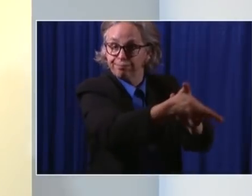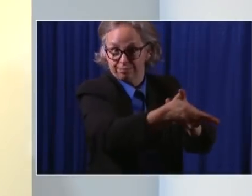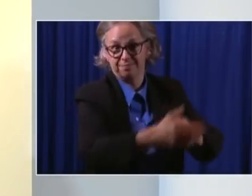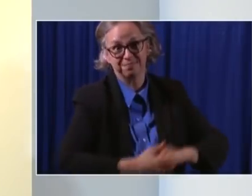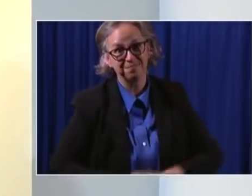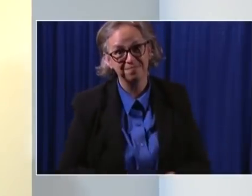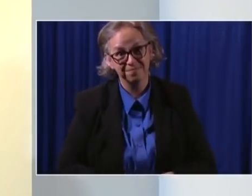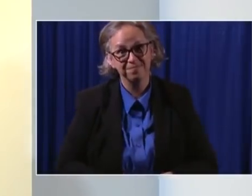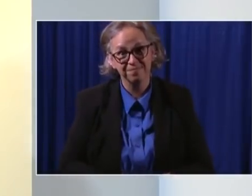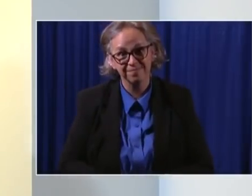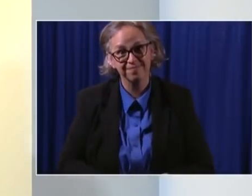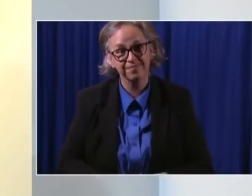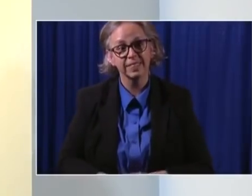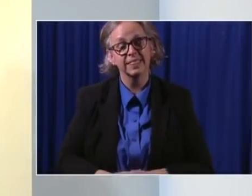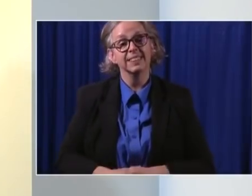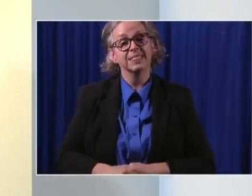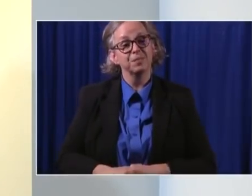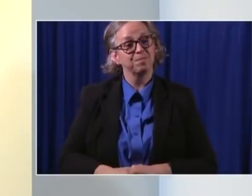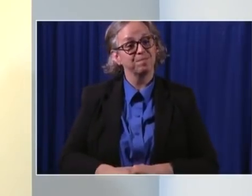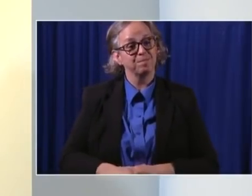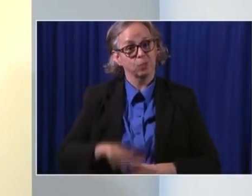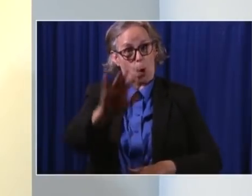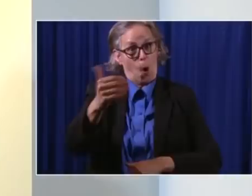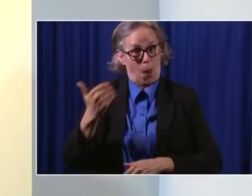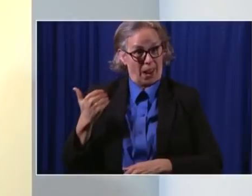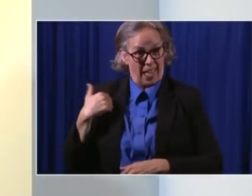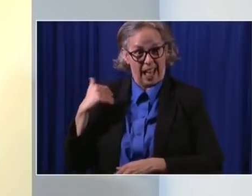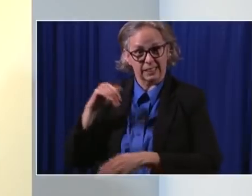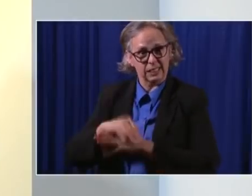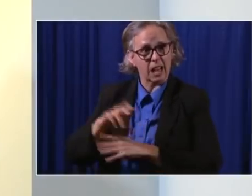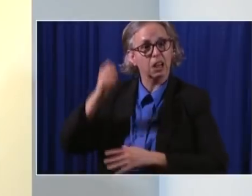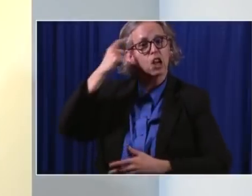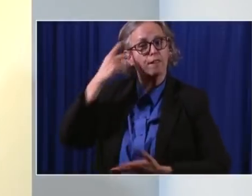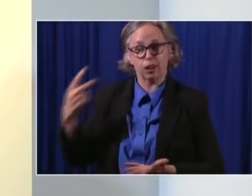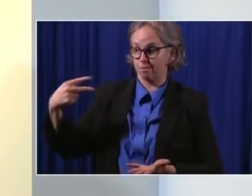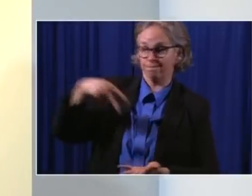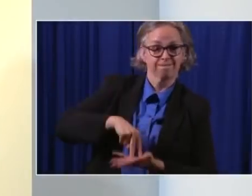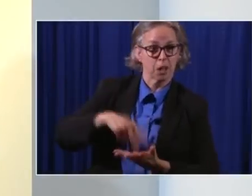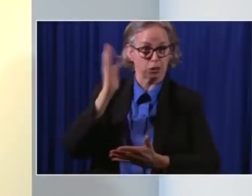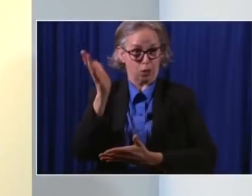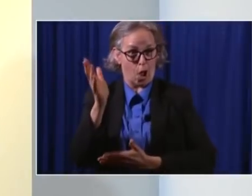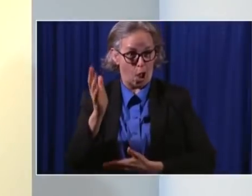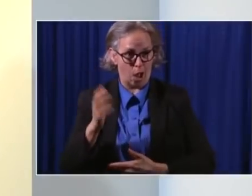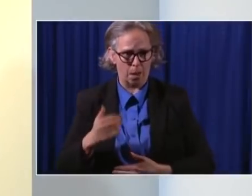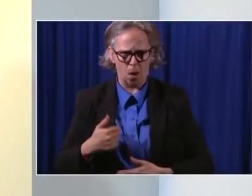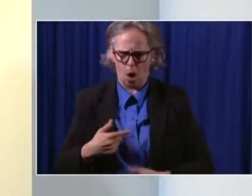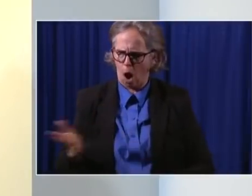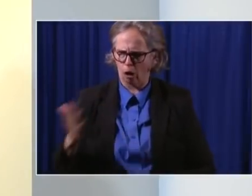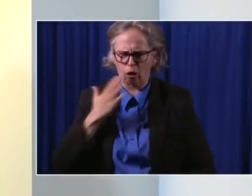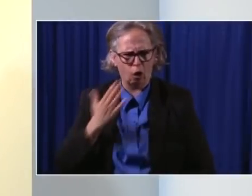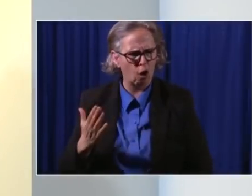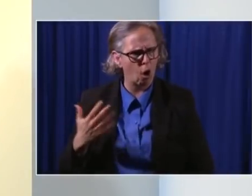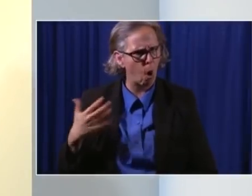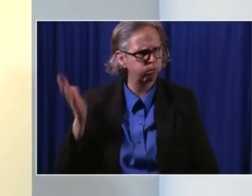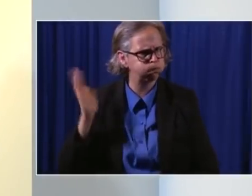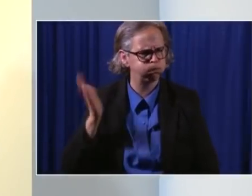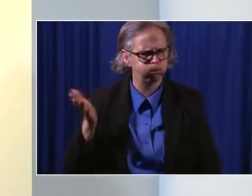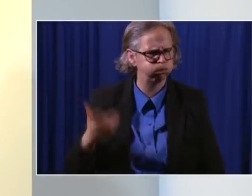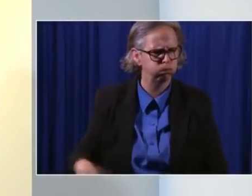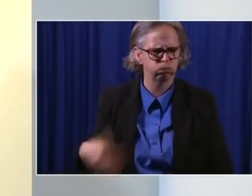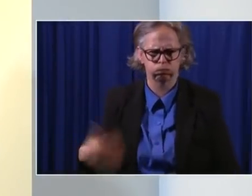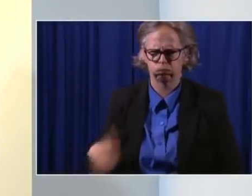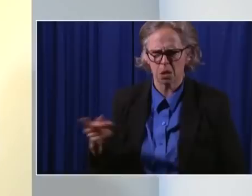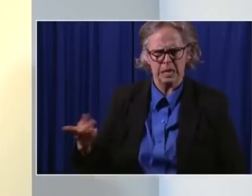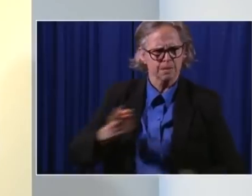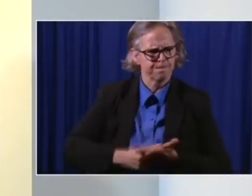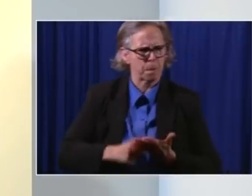he did a really nice job of talking about the health of our citizens and healthy economy, and a couple of studies. So the Goldman Sachs research that